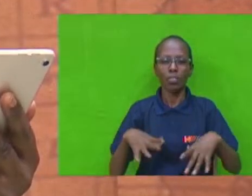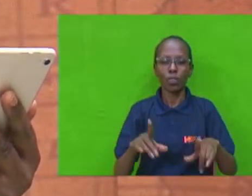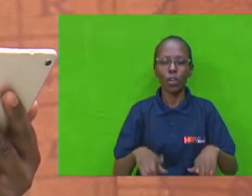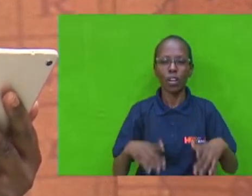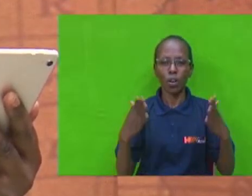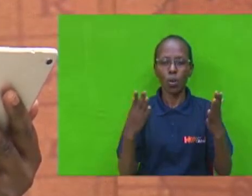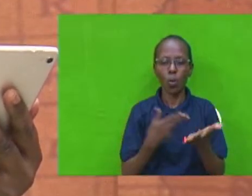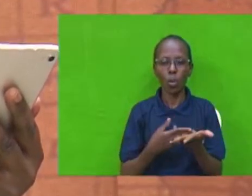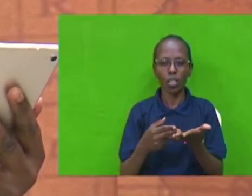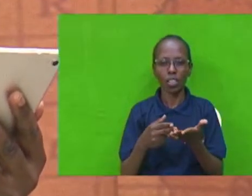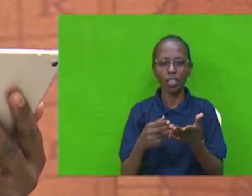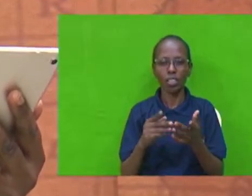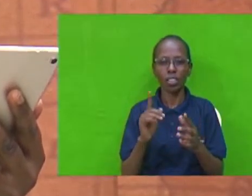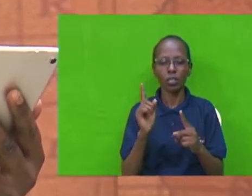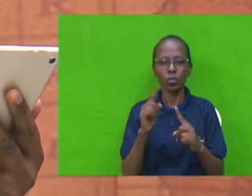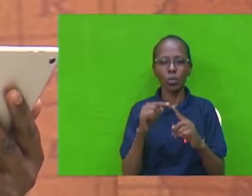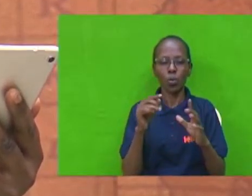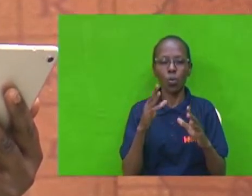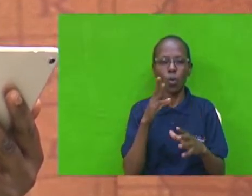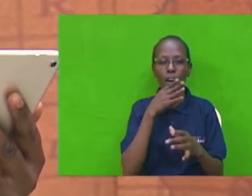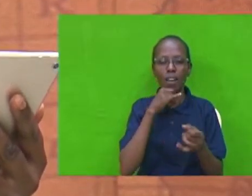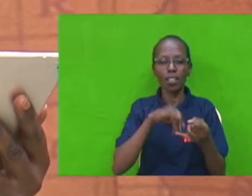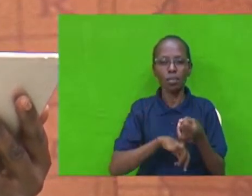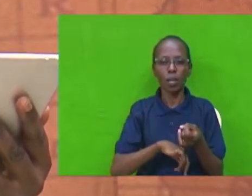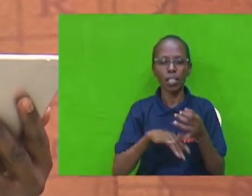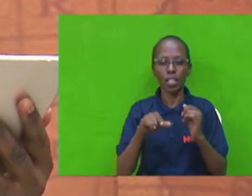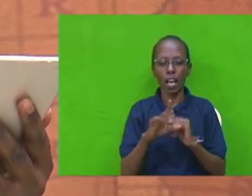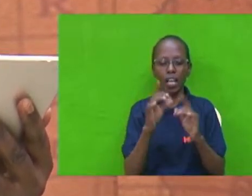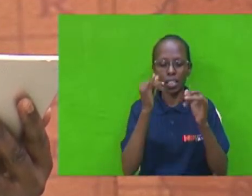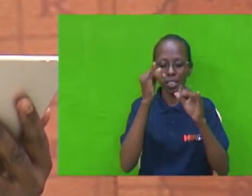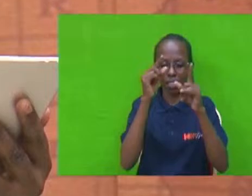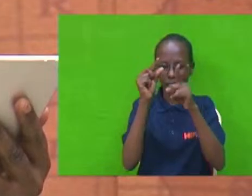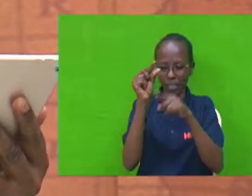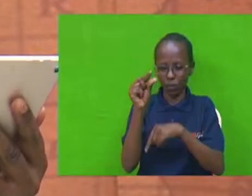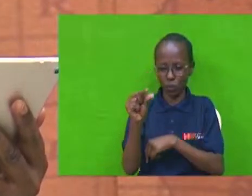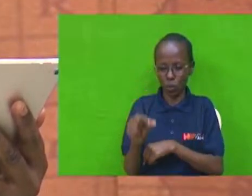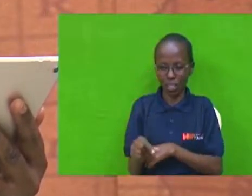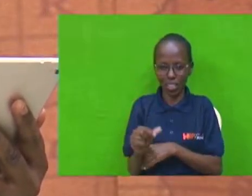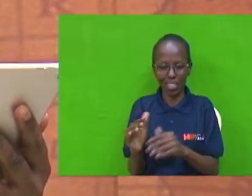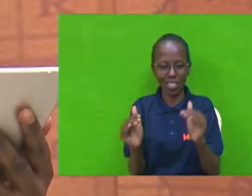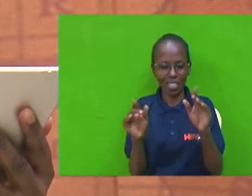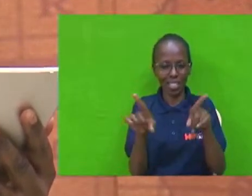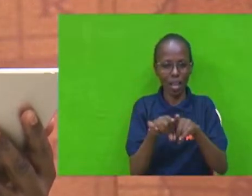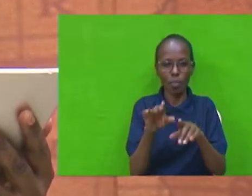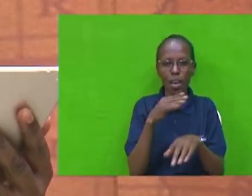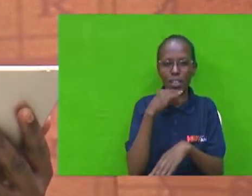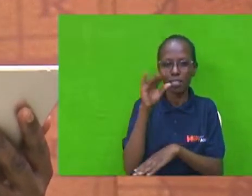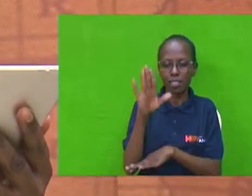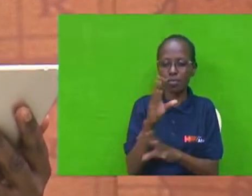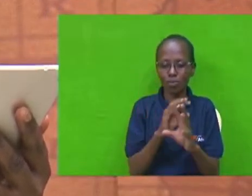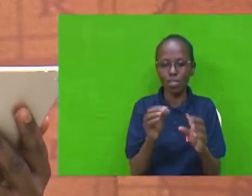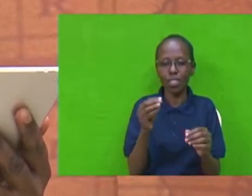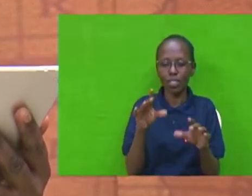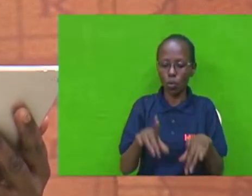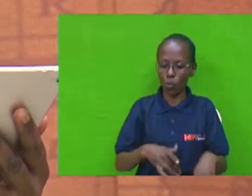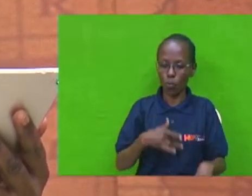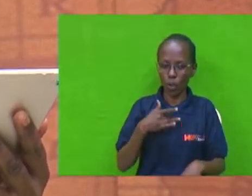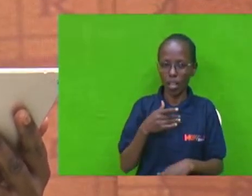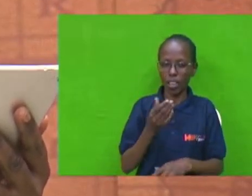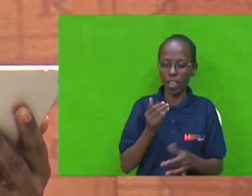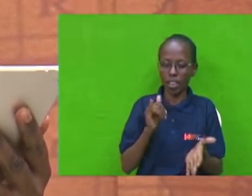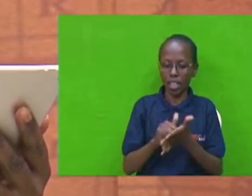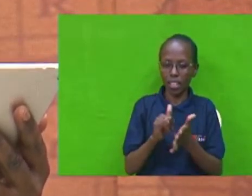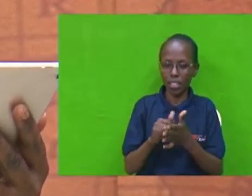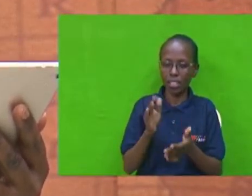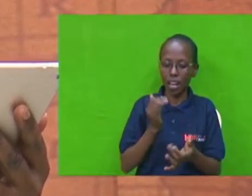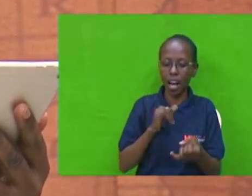her husband. Mm. Her individuality cannot mm. be merged in his. Alavskia, mm. she should feel that she is her husband's